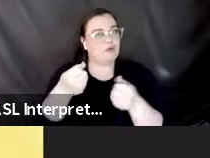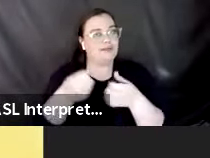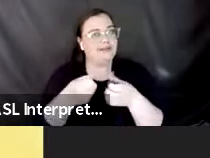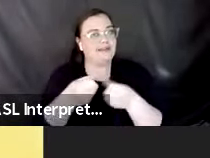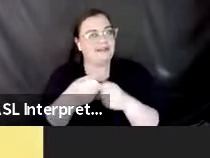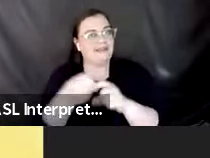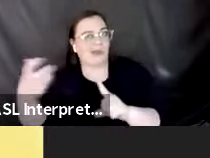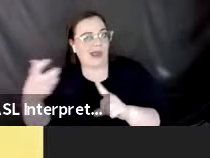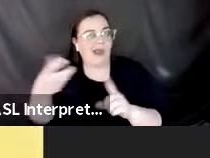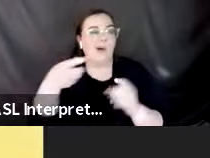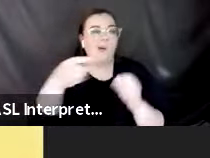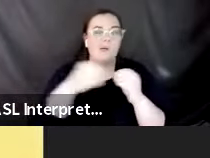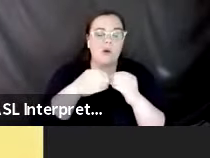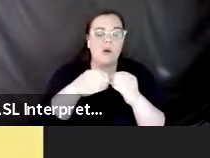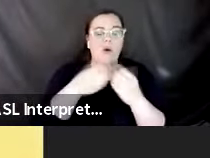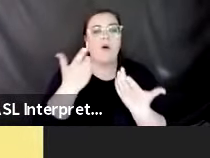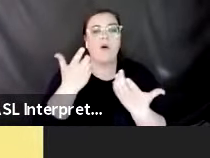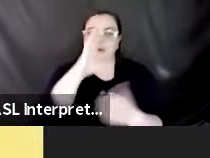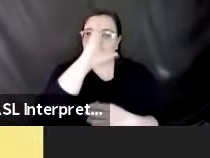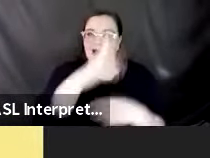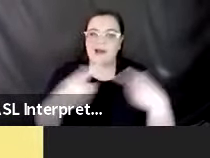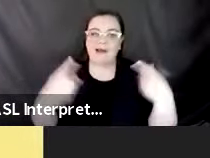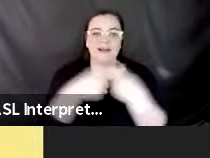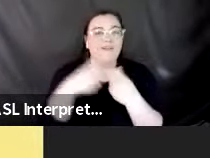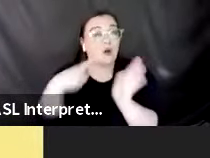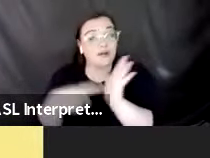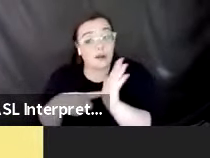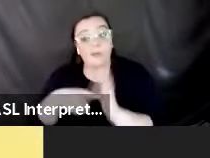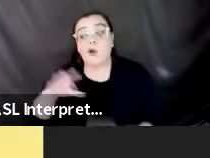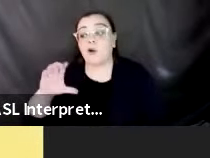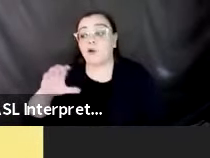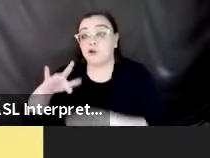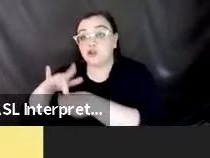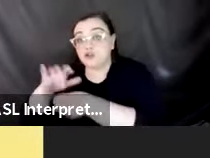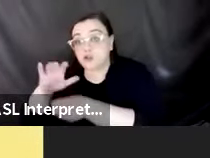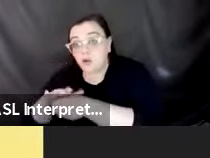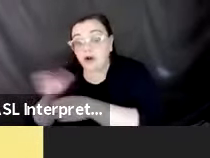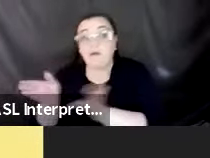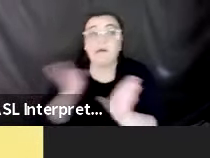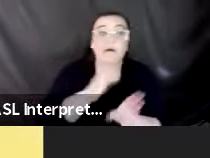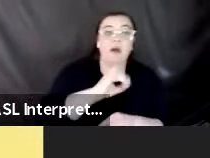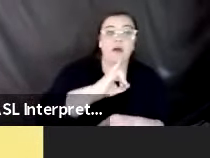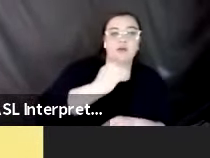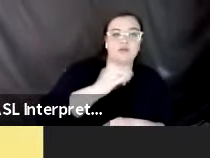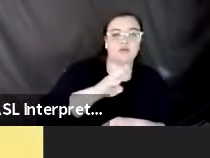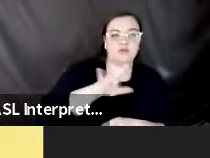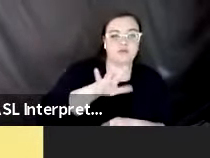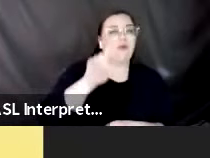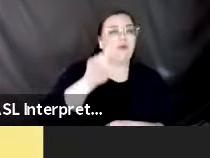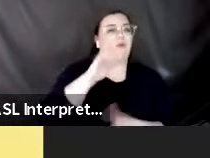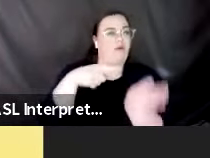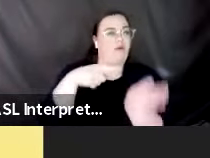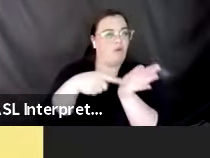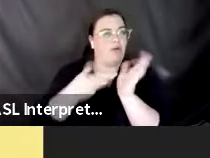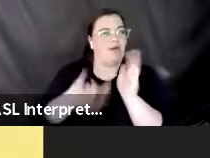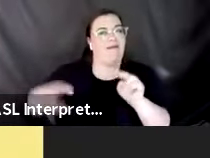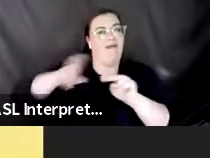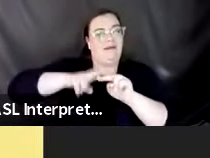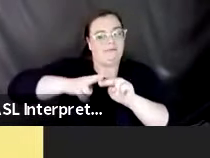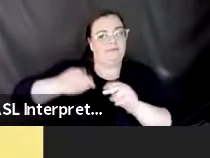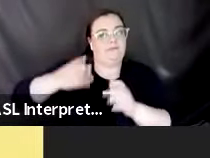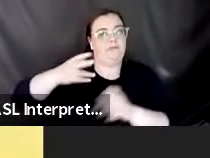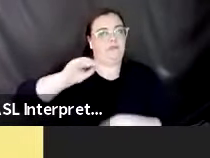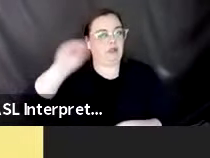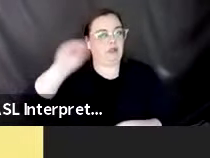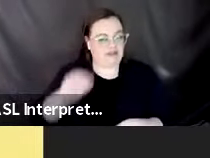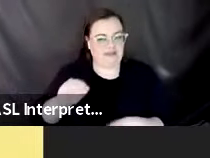with soda and juice, there are additional percentages of session that are due for each one of those added areas